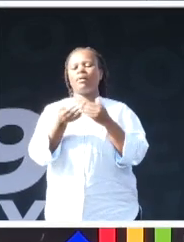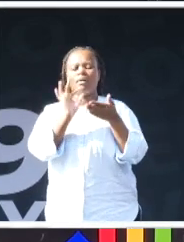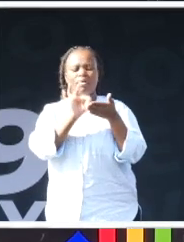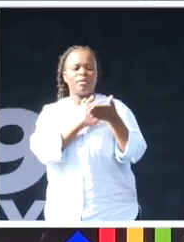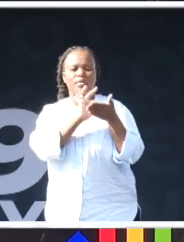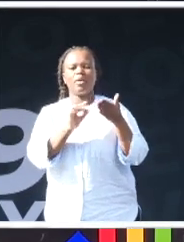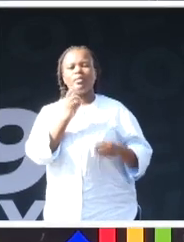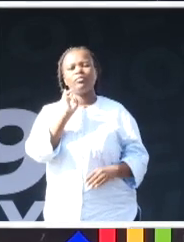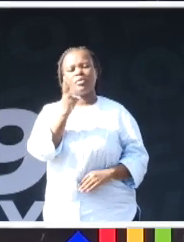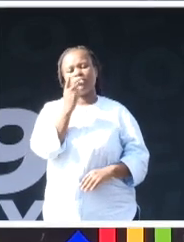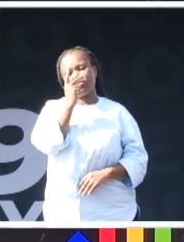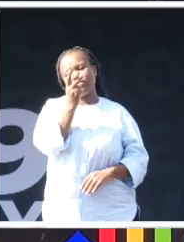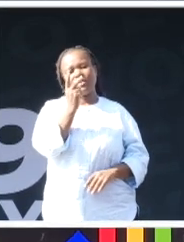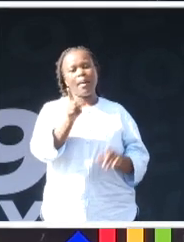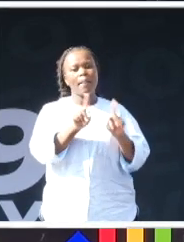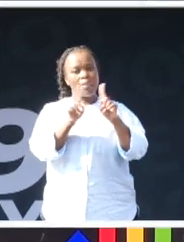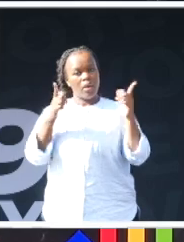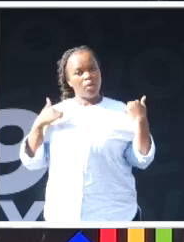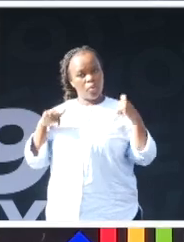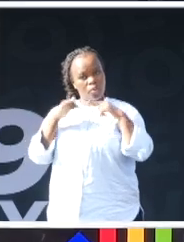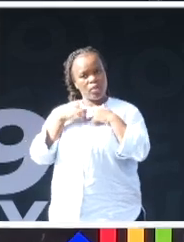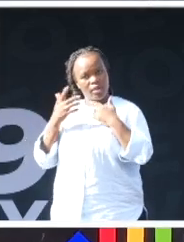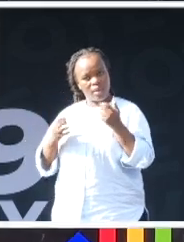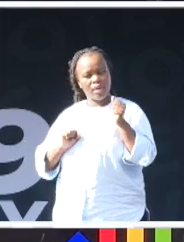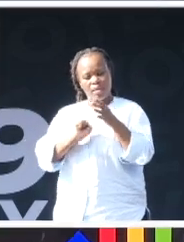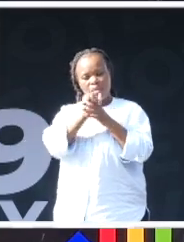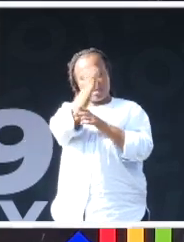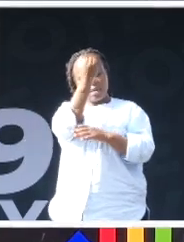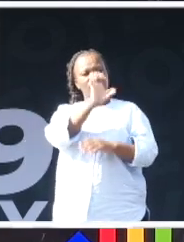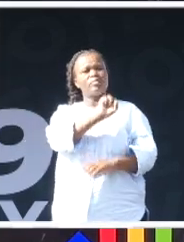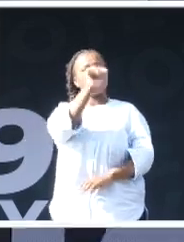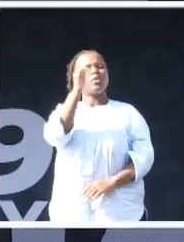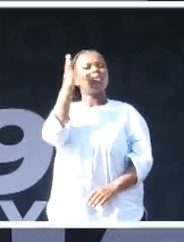ku RISE Mzansi, we know who our president is going to be.